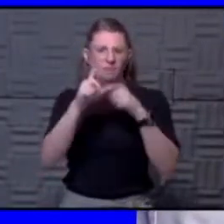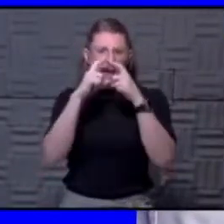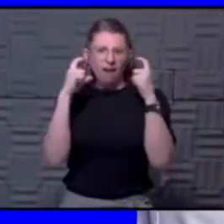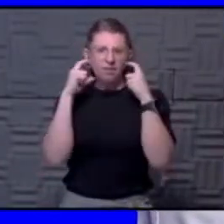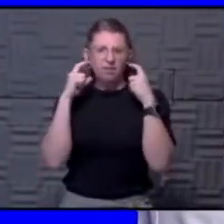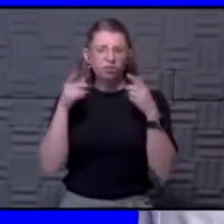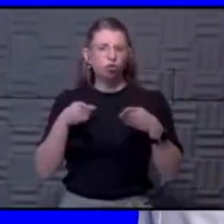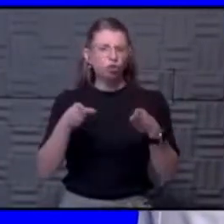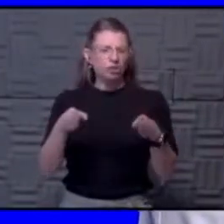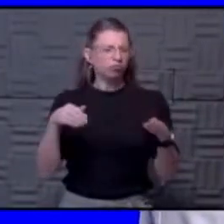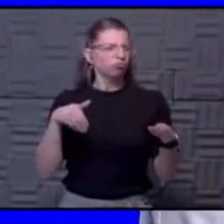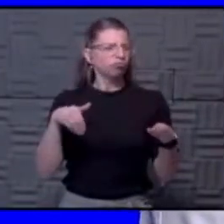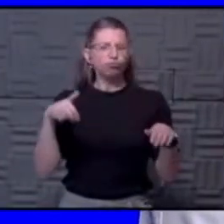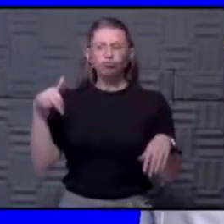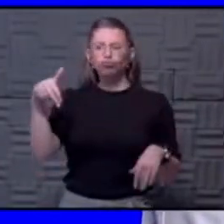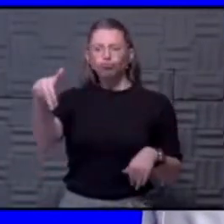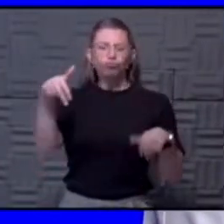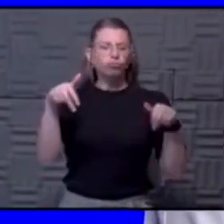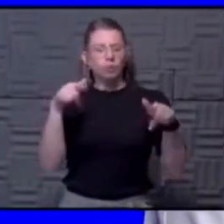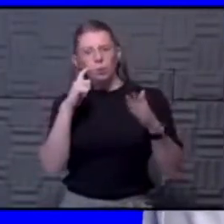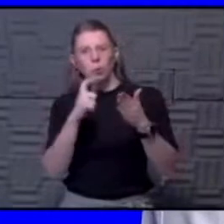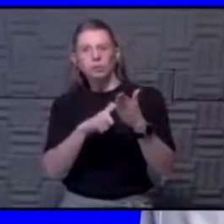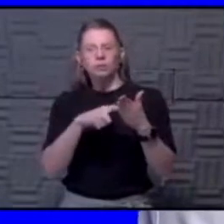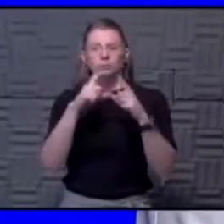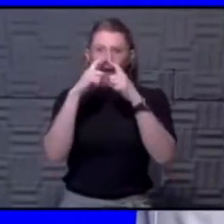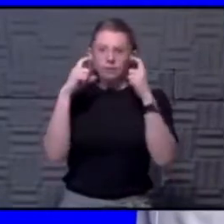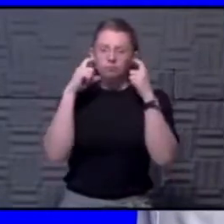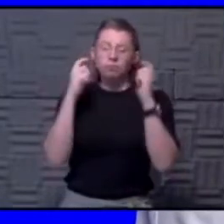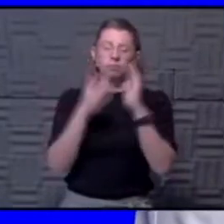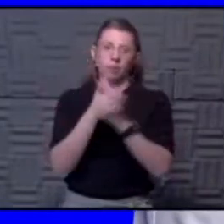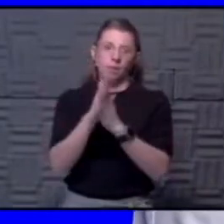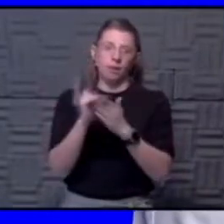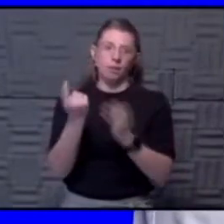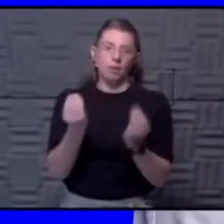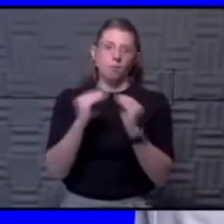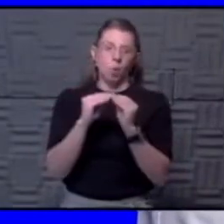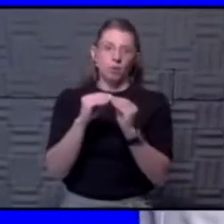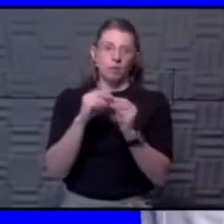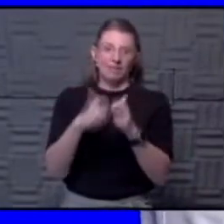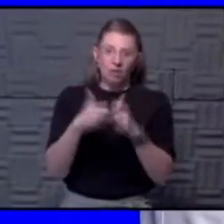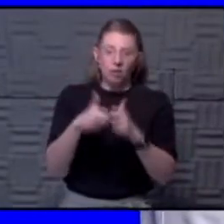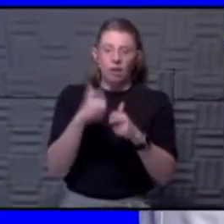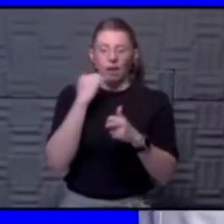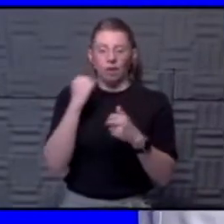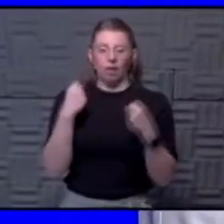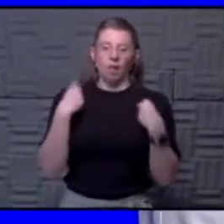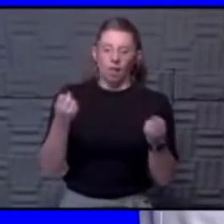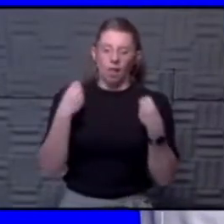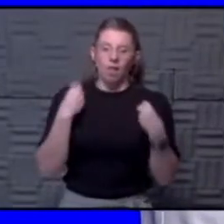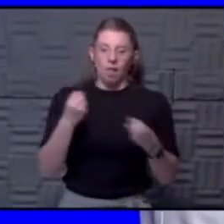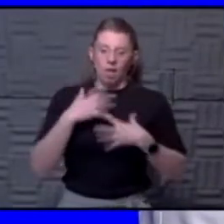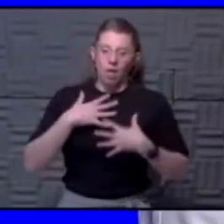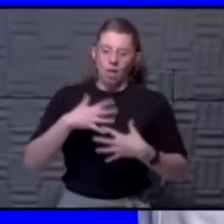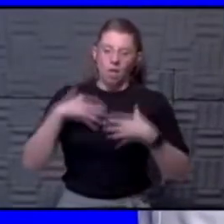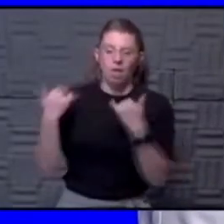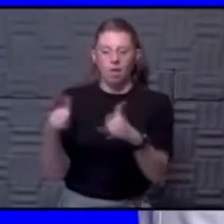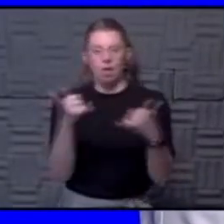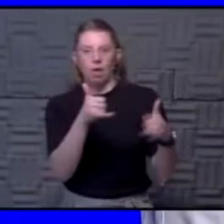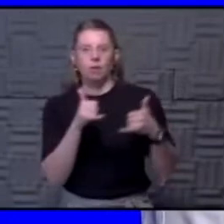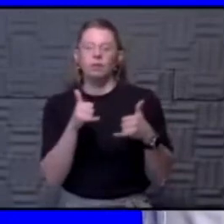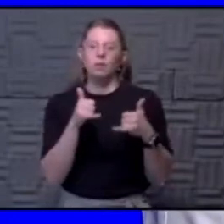in the streets and doing that. I think that's reasonable. You know, it gets a little bit more difficult if you're doing exertion and playing